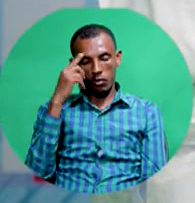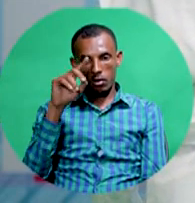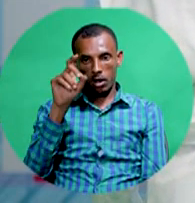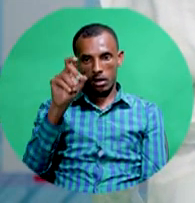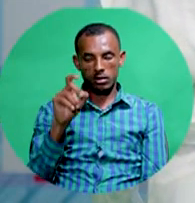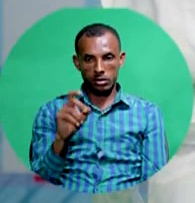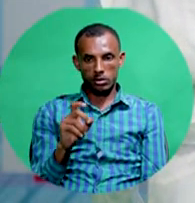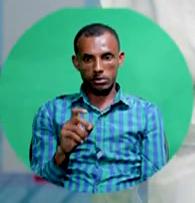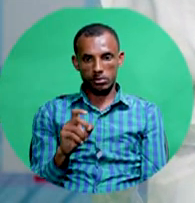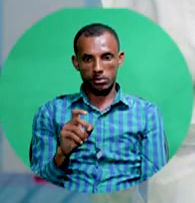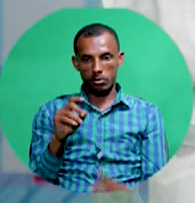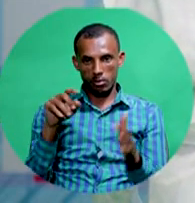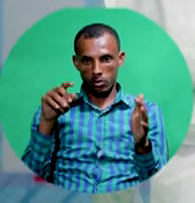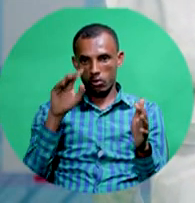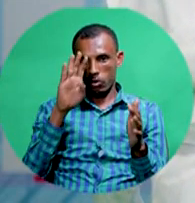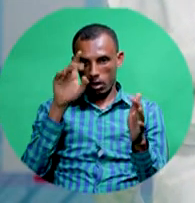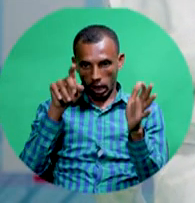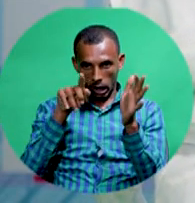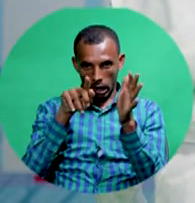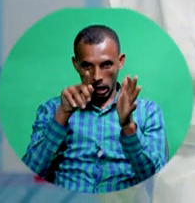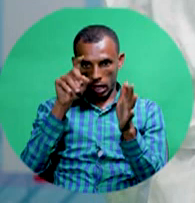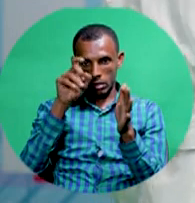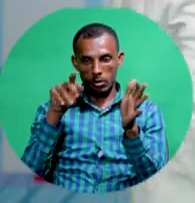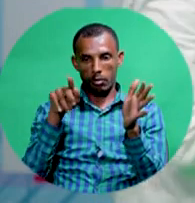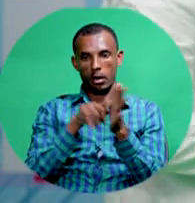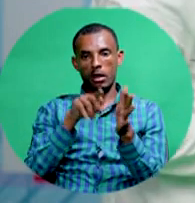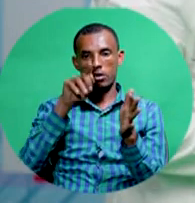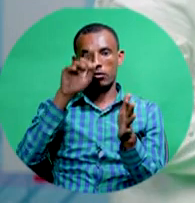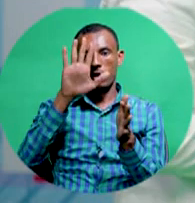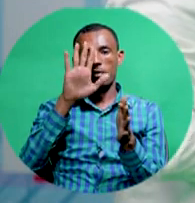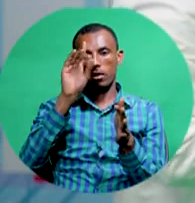4x minus 5 dx.